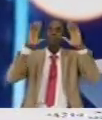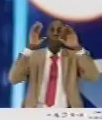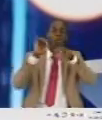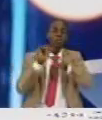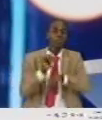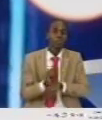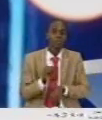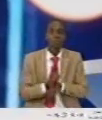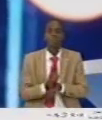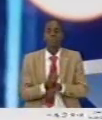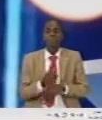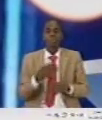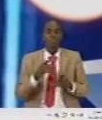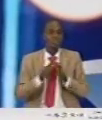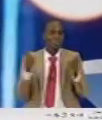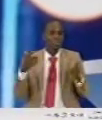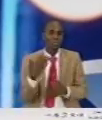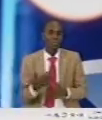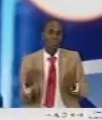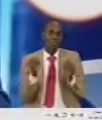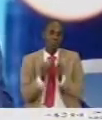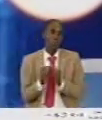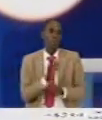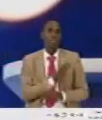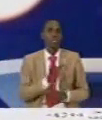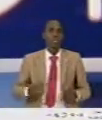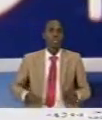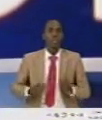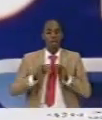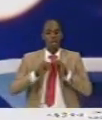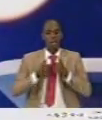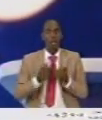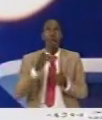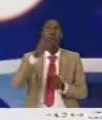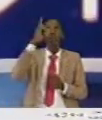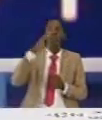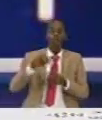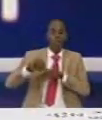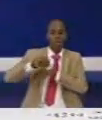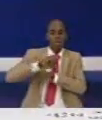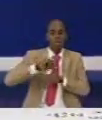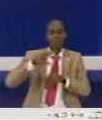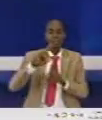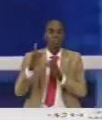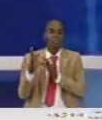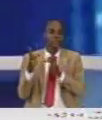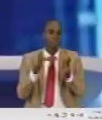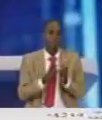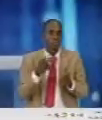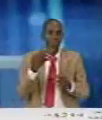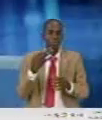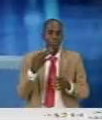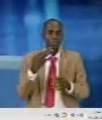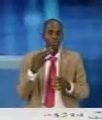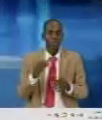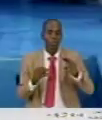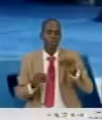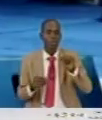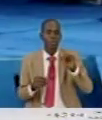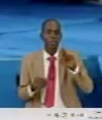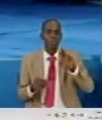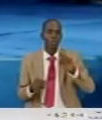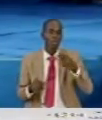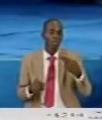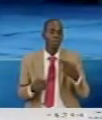majestic things with him. How God anointed Jesus of Nazareth with the Holy